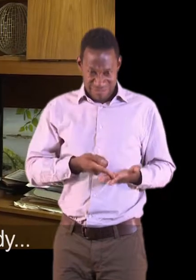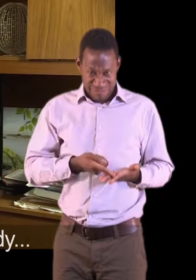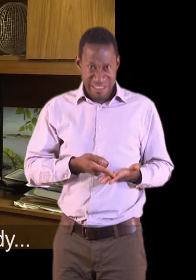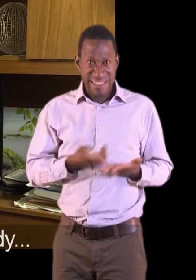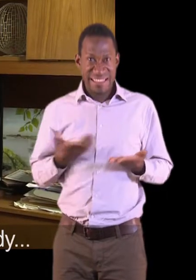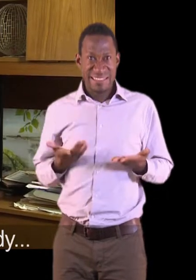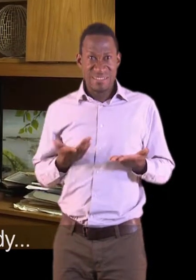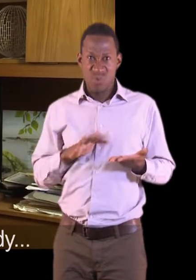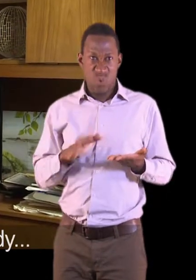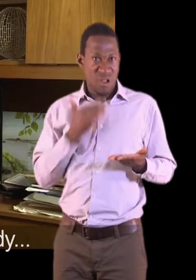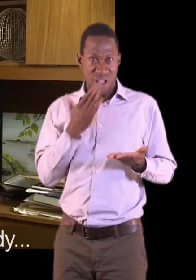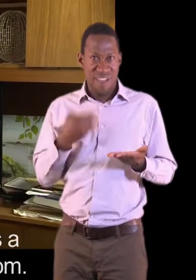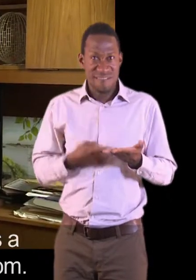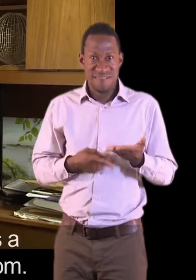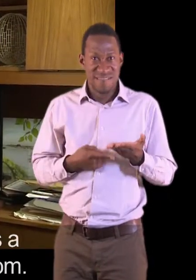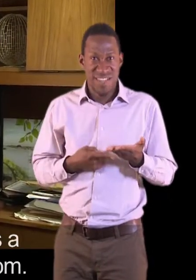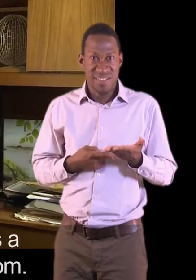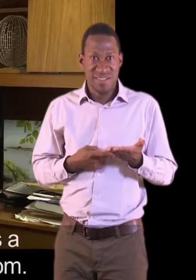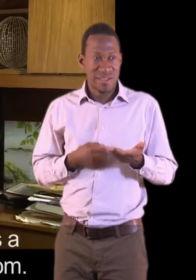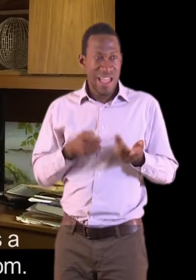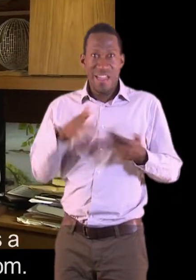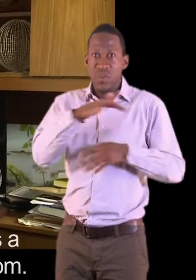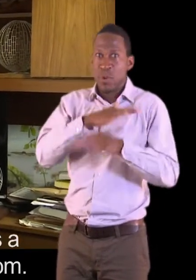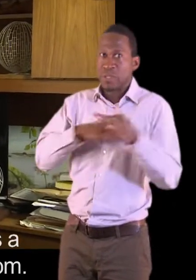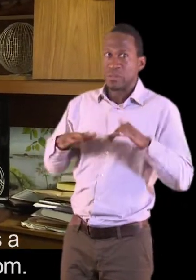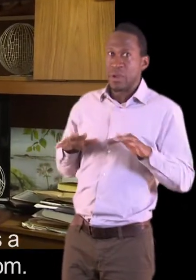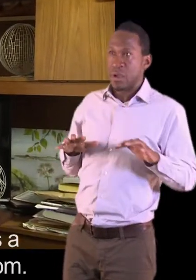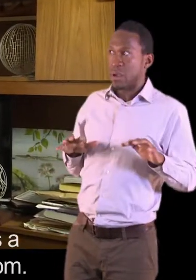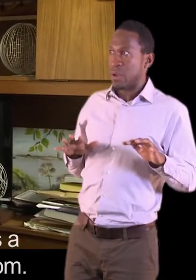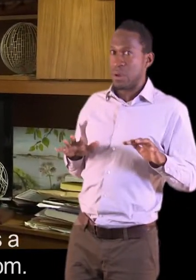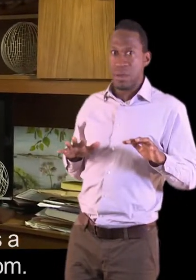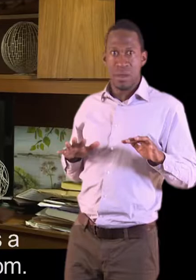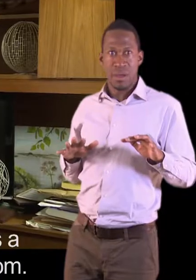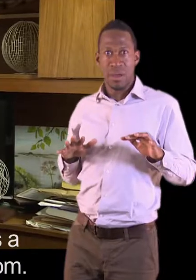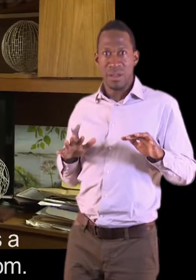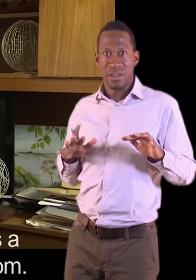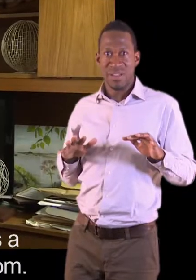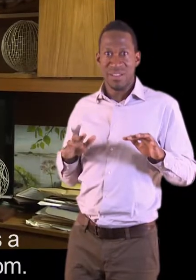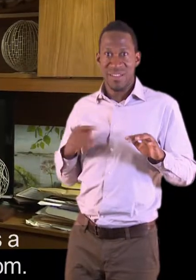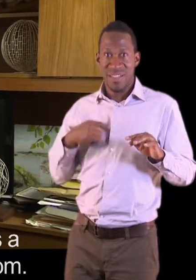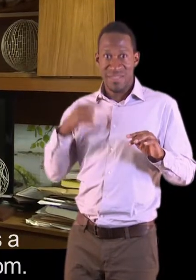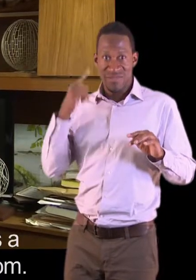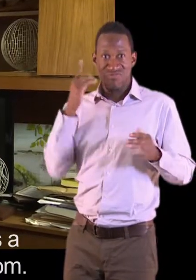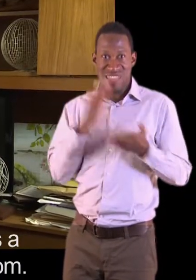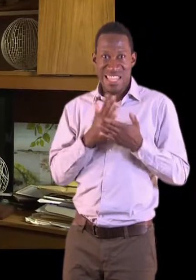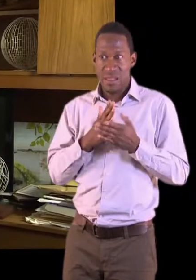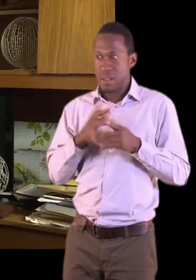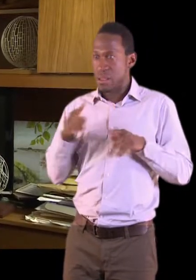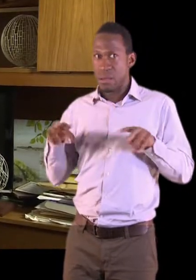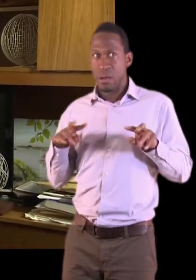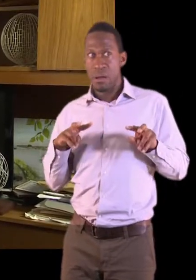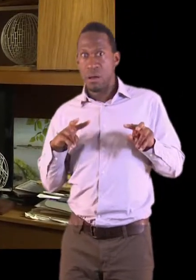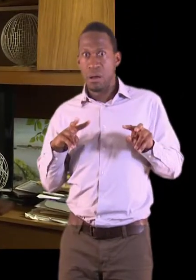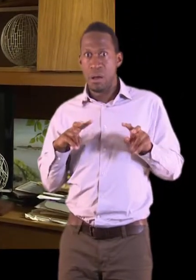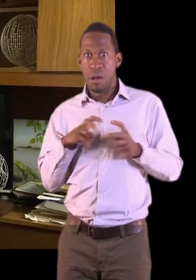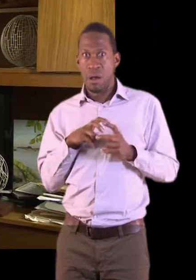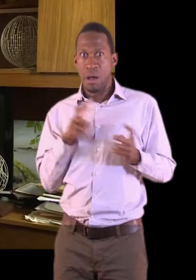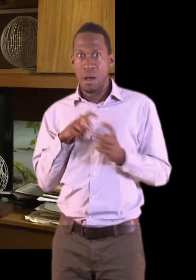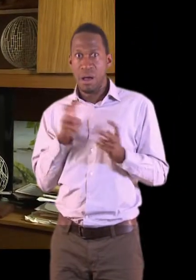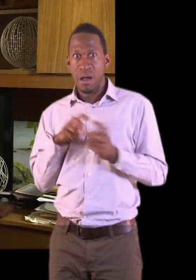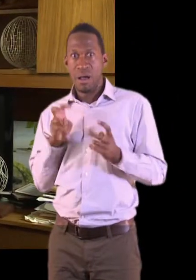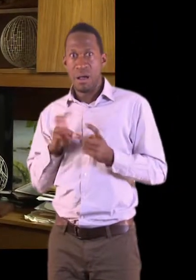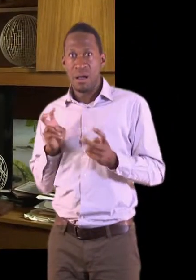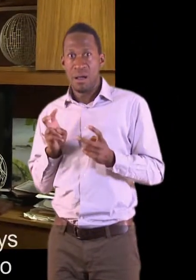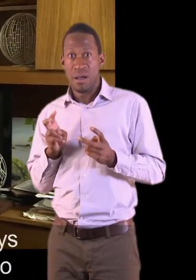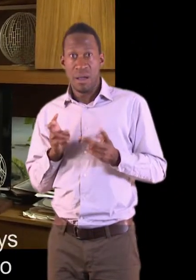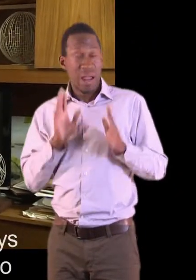And of course, I don't think that there was a closed mouth in the room. But anyway, I